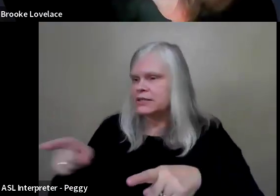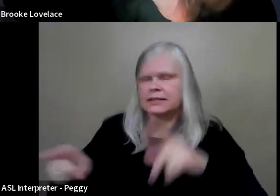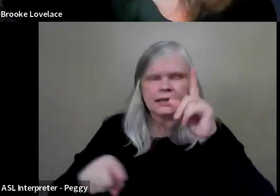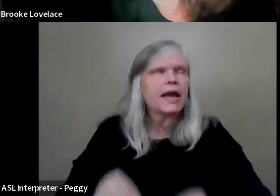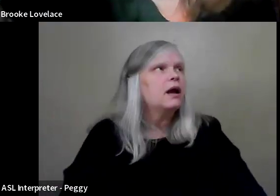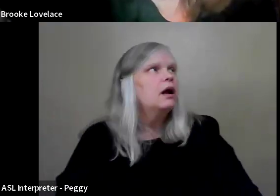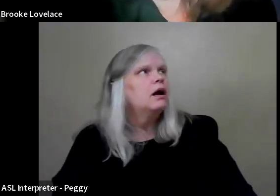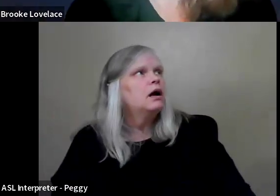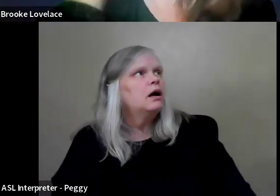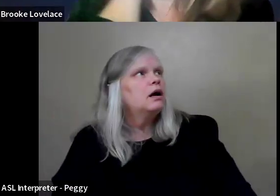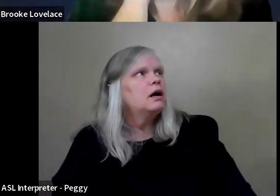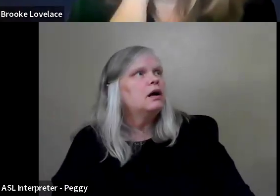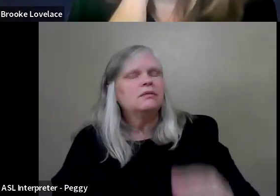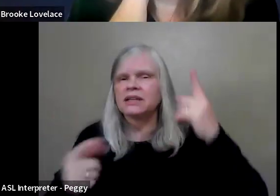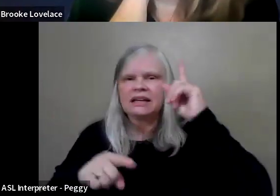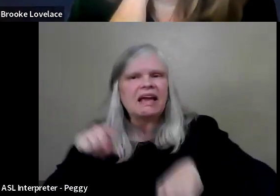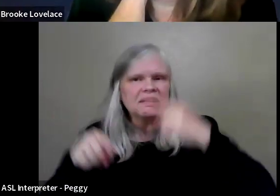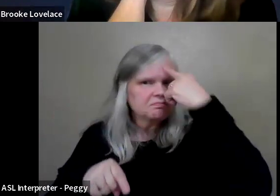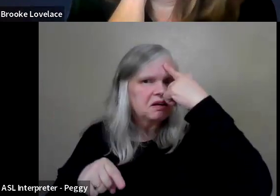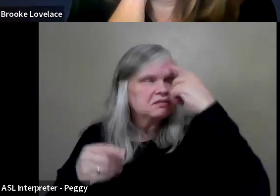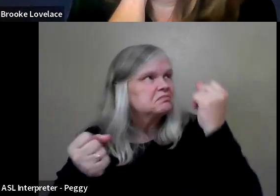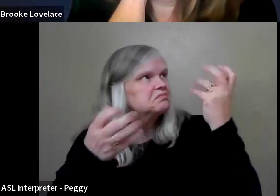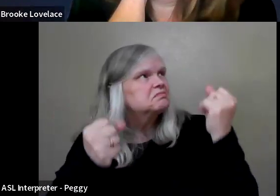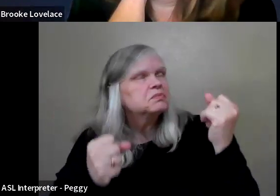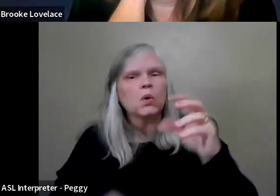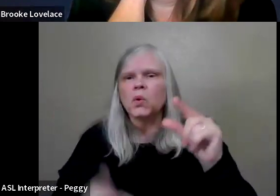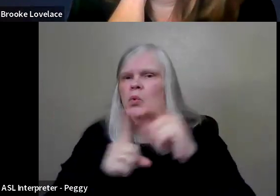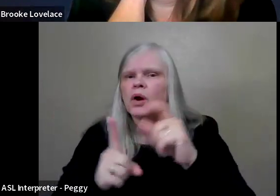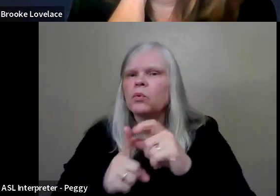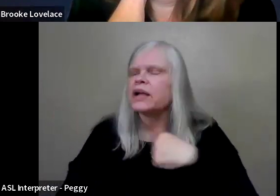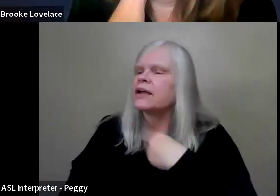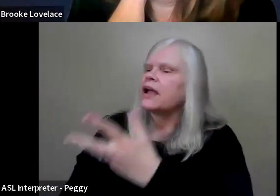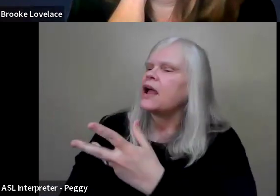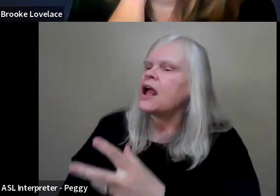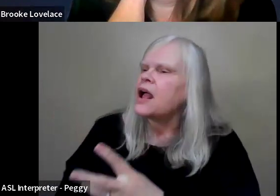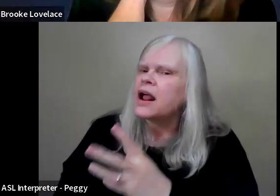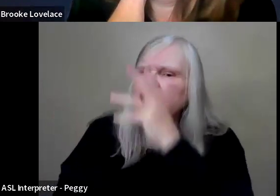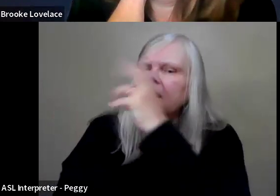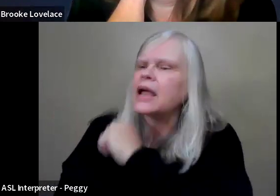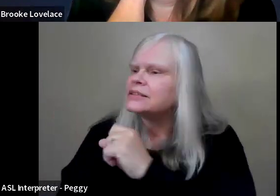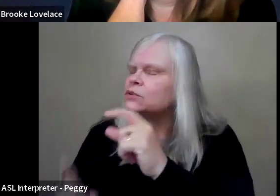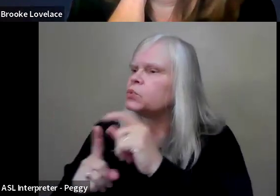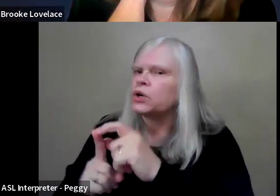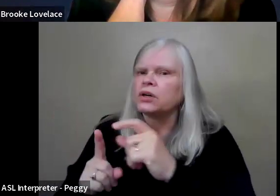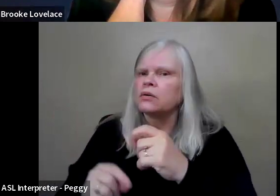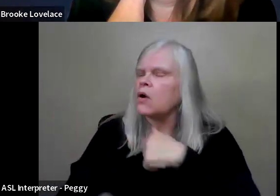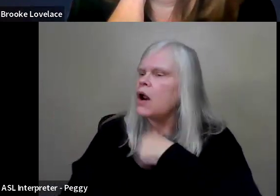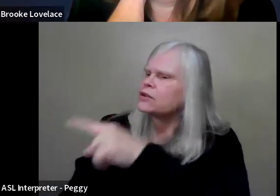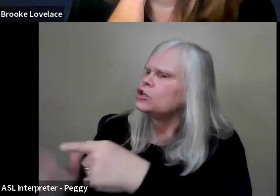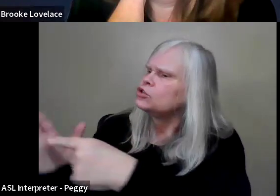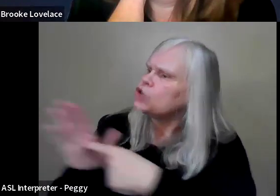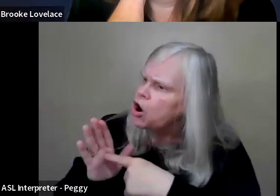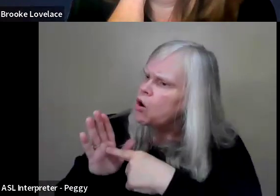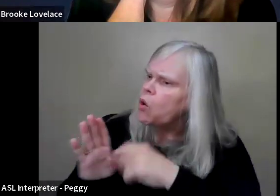up with the right word, we can give them a moment and offer a guess of the word, or maybe we can ask them to show us